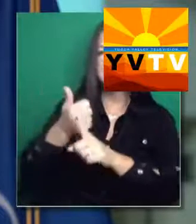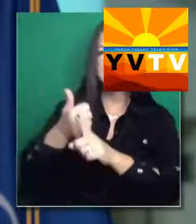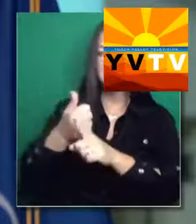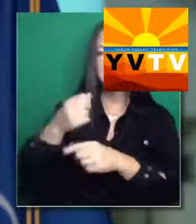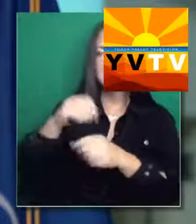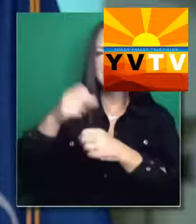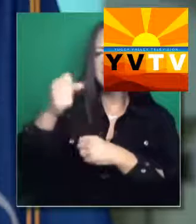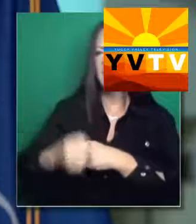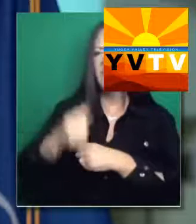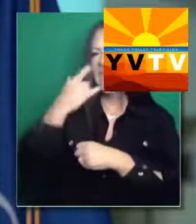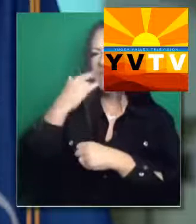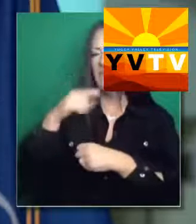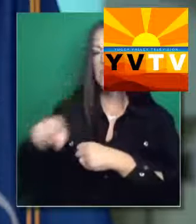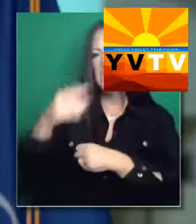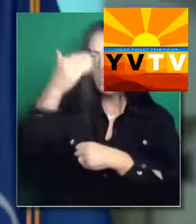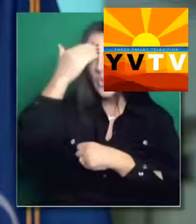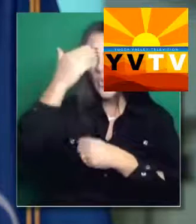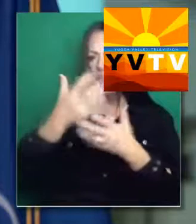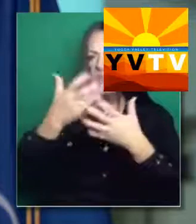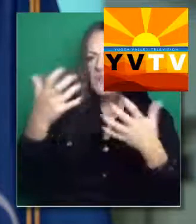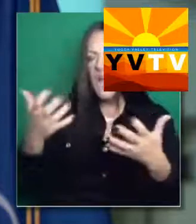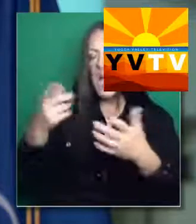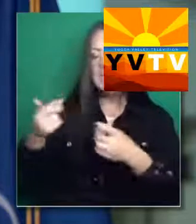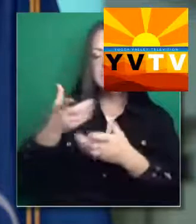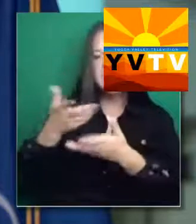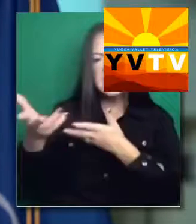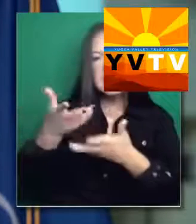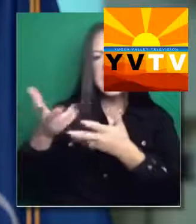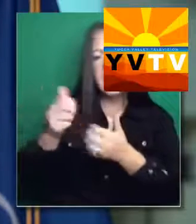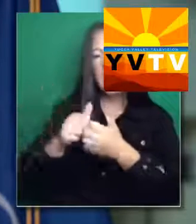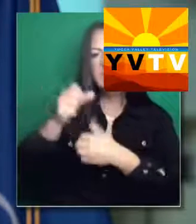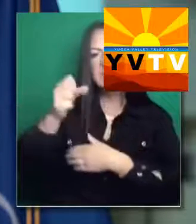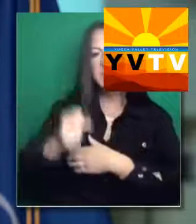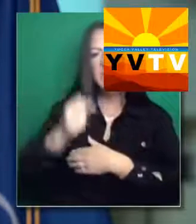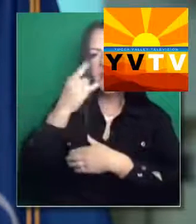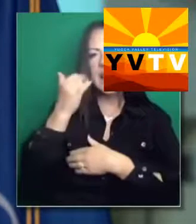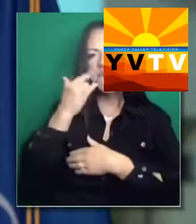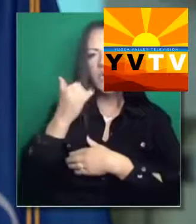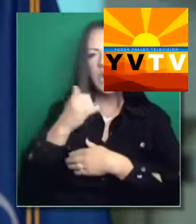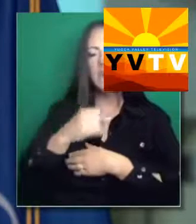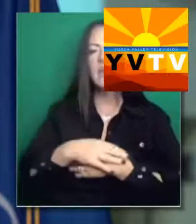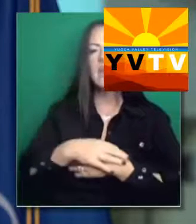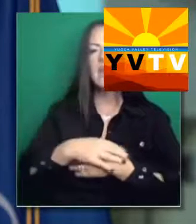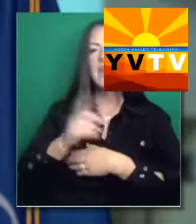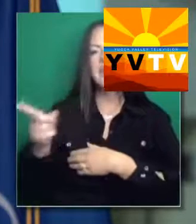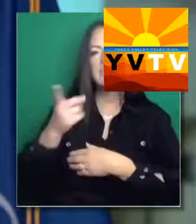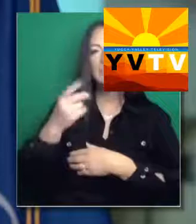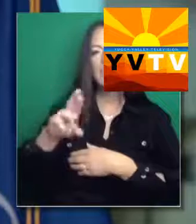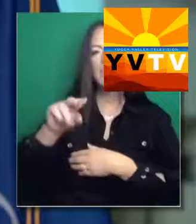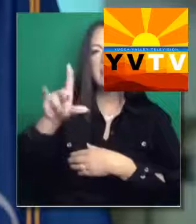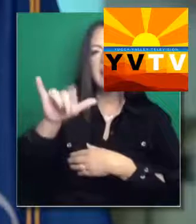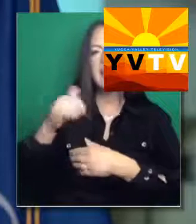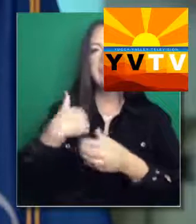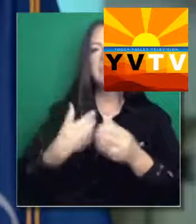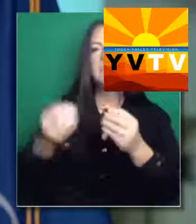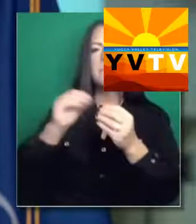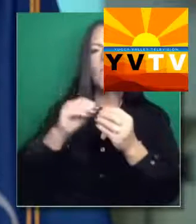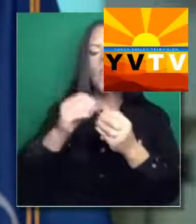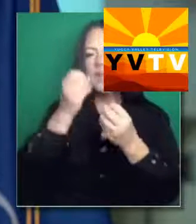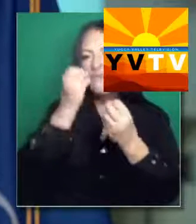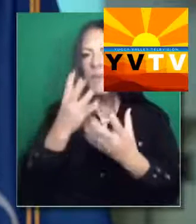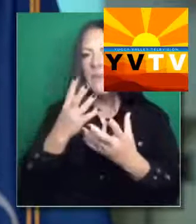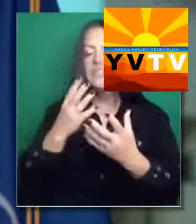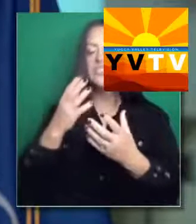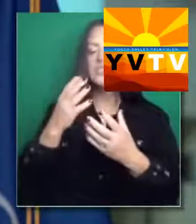what's happening in Southern California, and has a much more nuanced sense in real time with the technical assistance that we